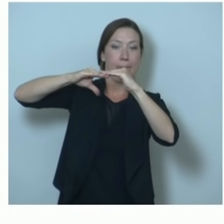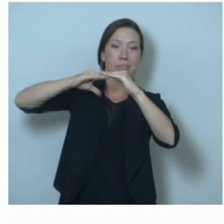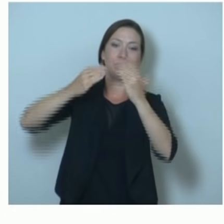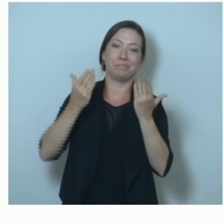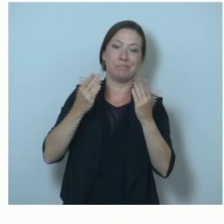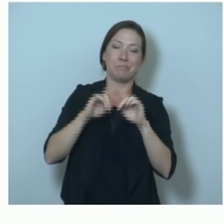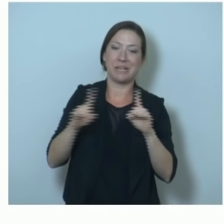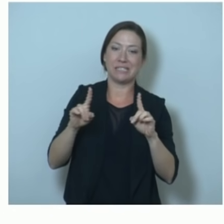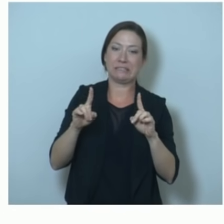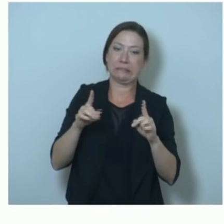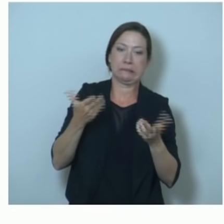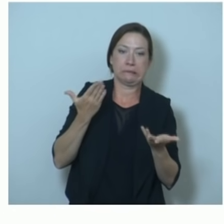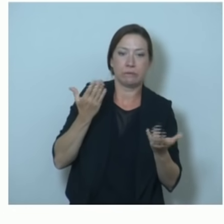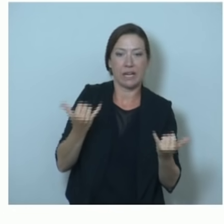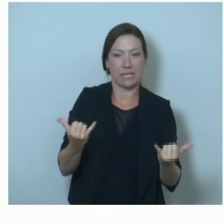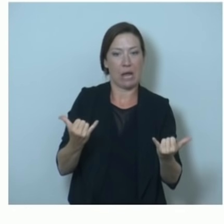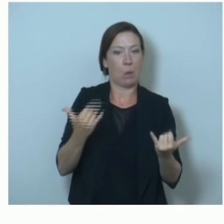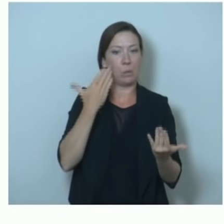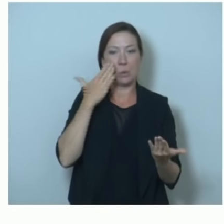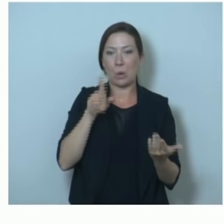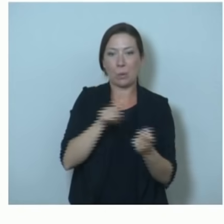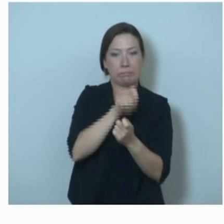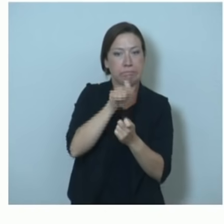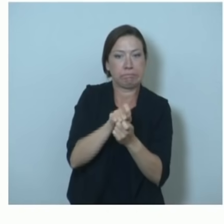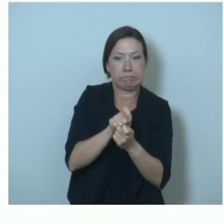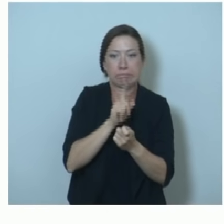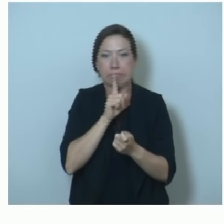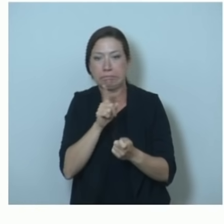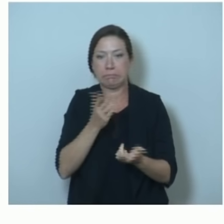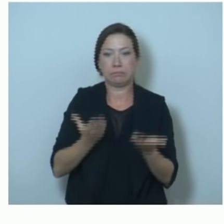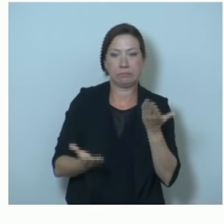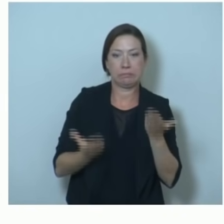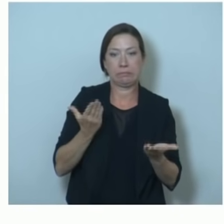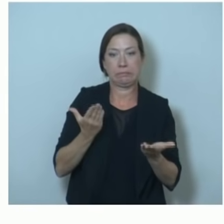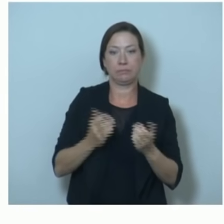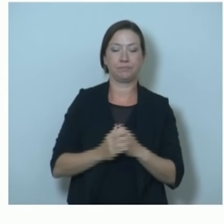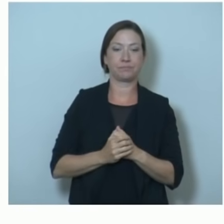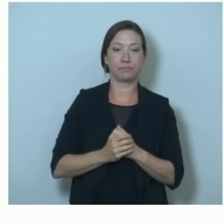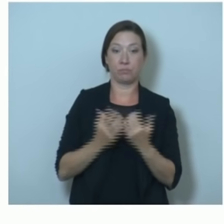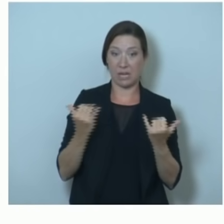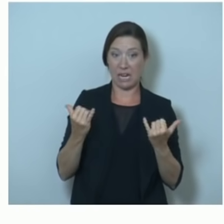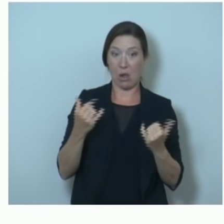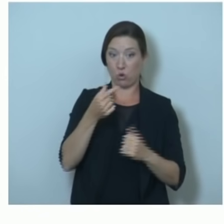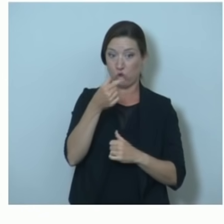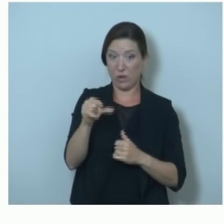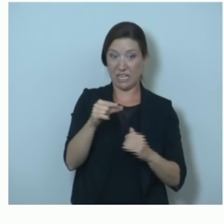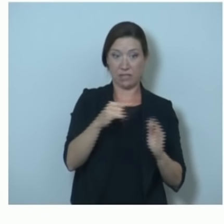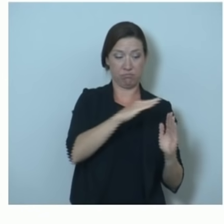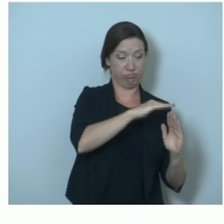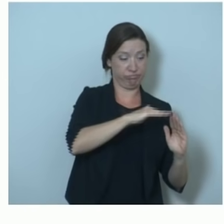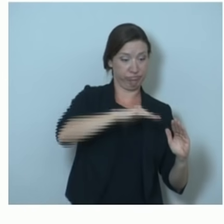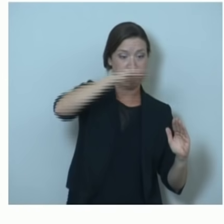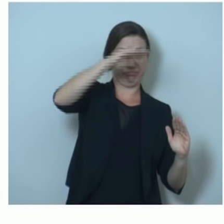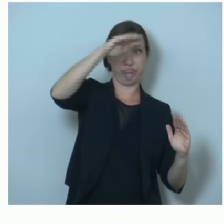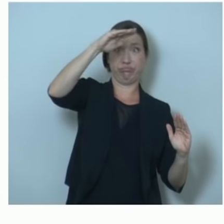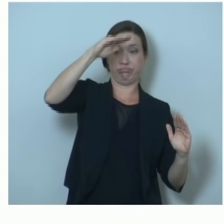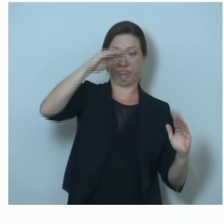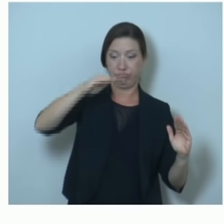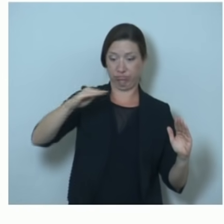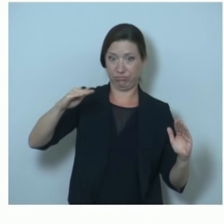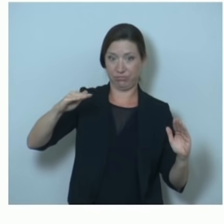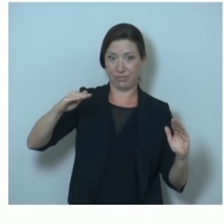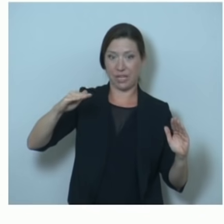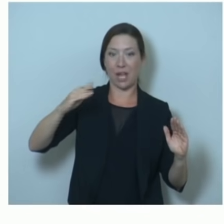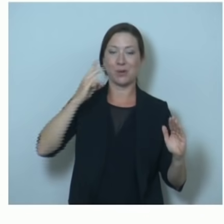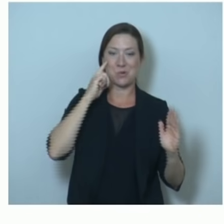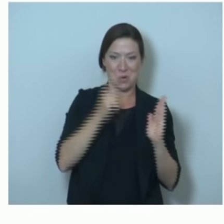actually disturbing is if you look closely in the green line, where we're seeing about 30 new cases a day, you'll see that's going up. And